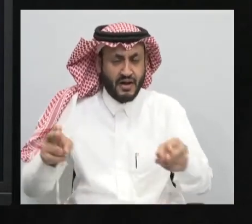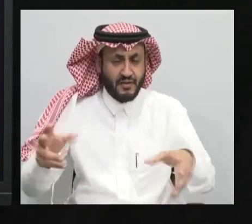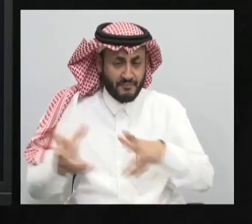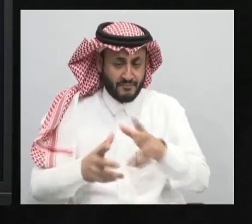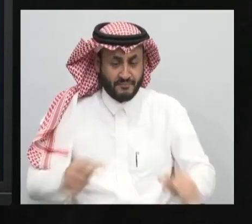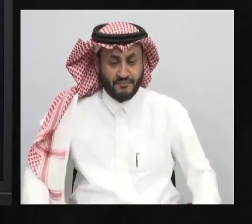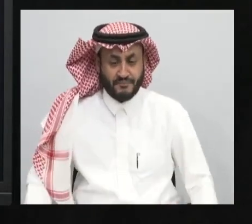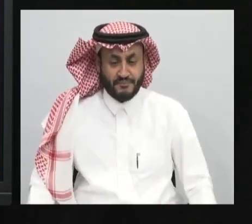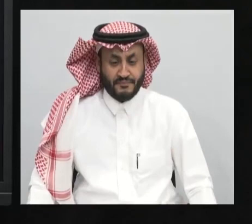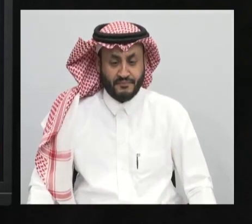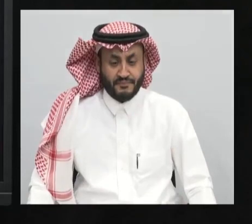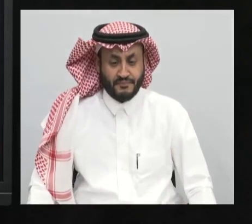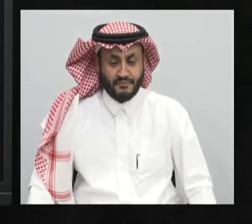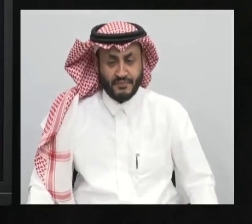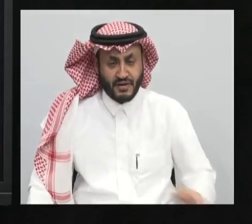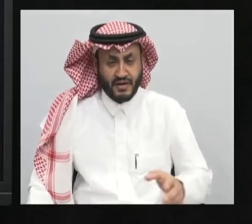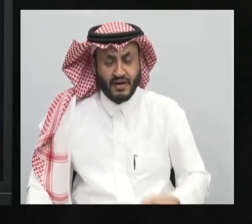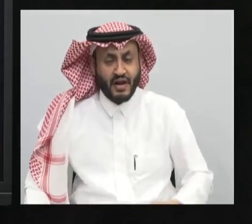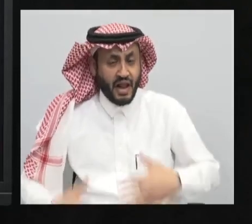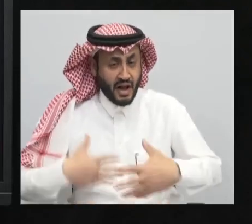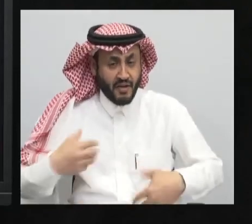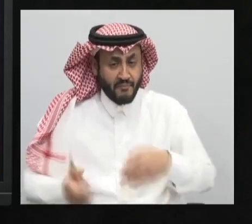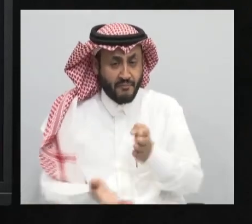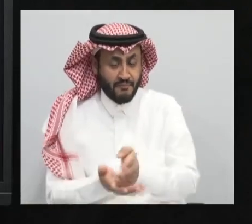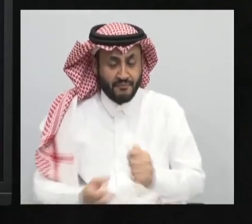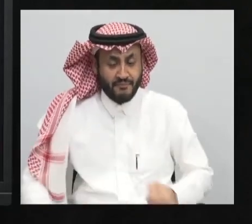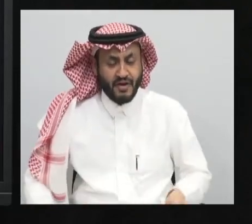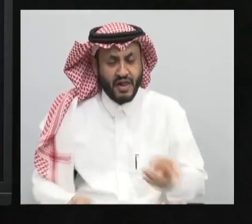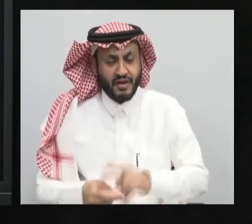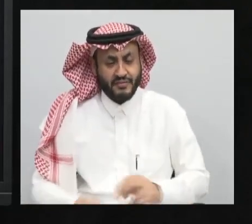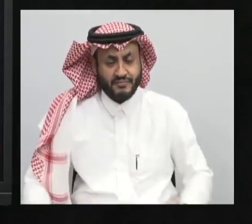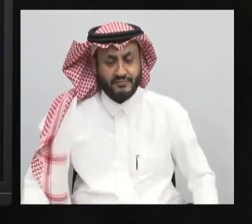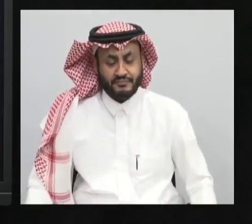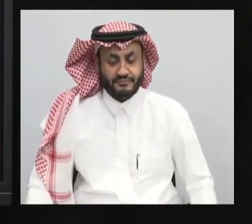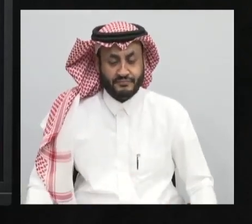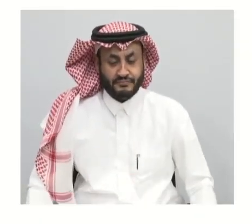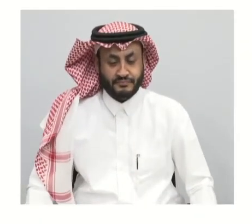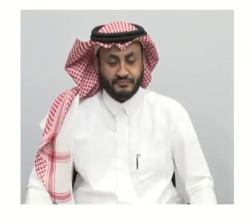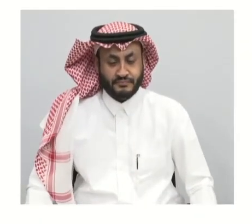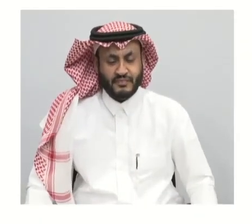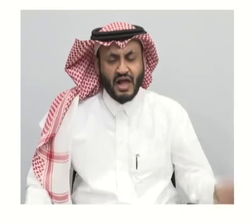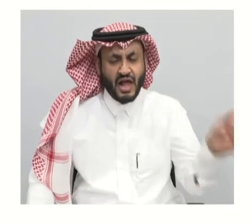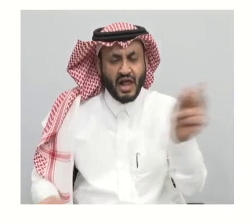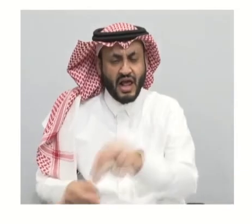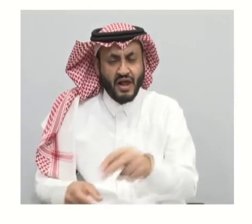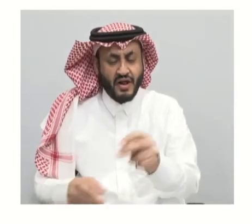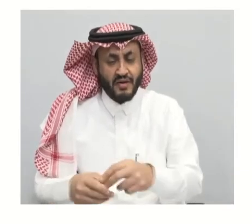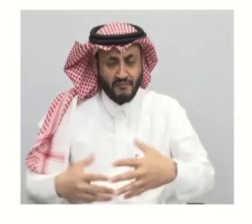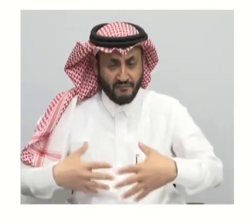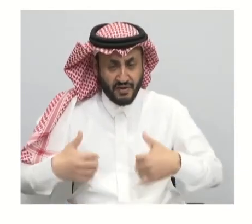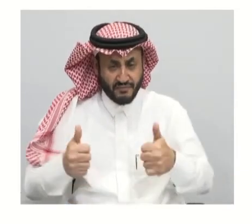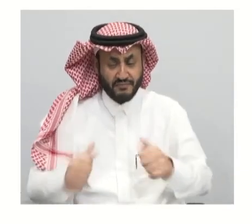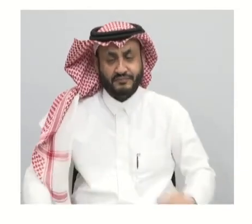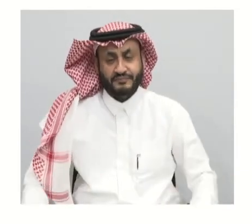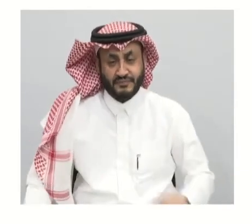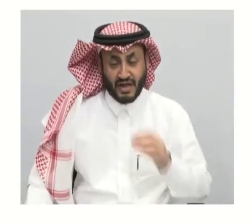adjectives. I decided for this lesson, and inshallah we will do it every lesson, I decided to include something called fun fact. We